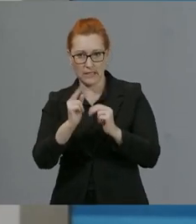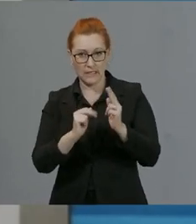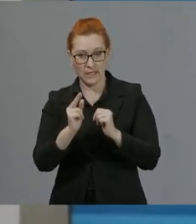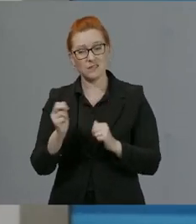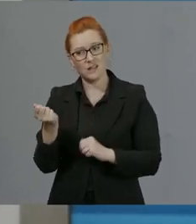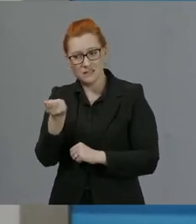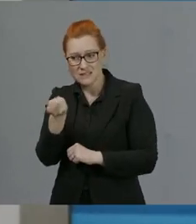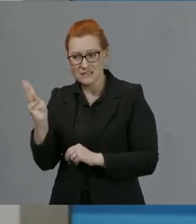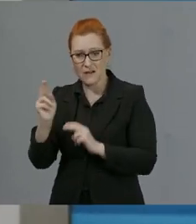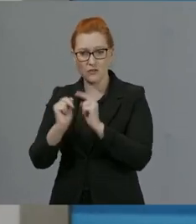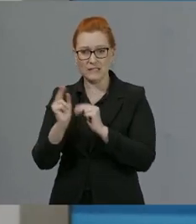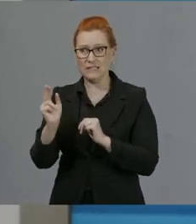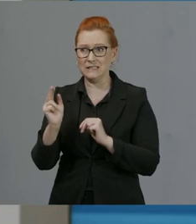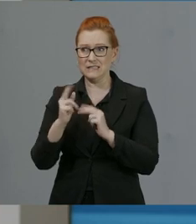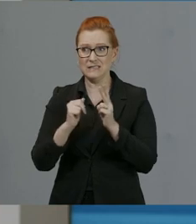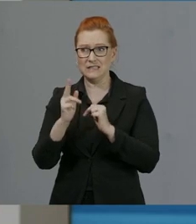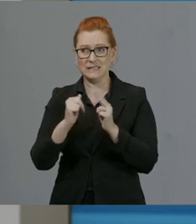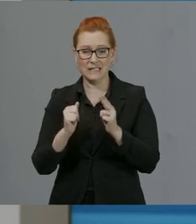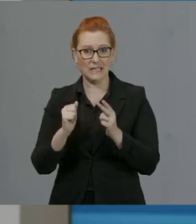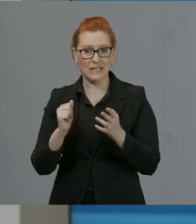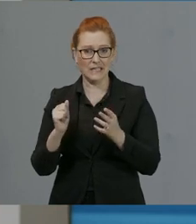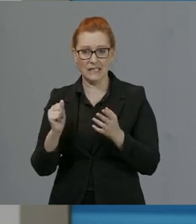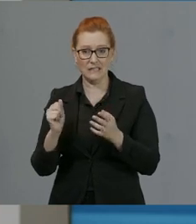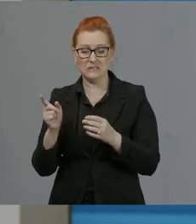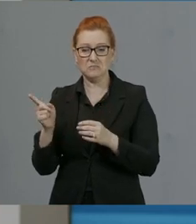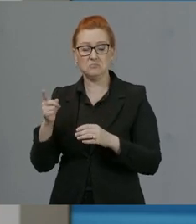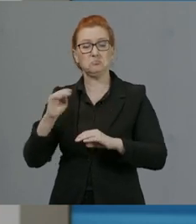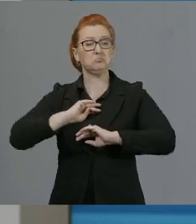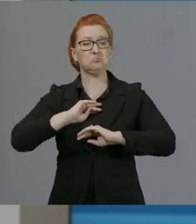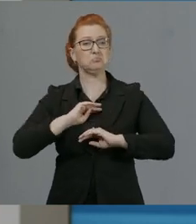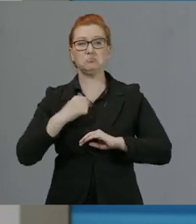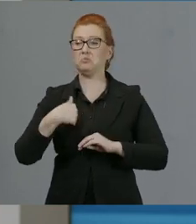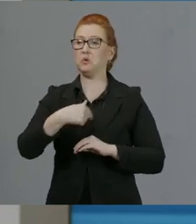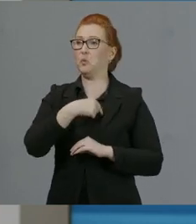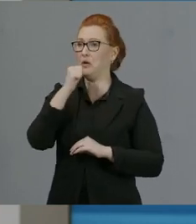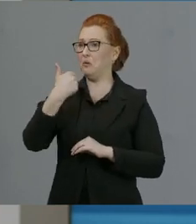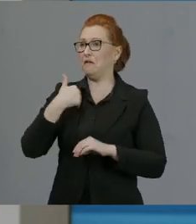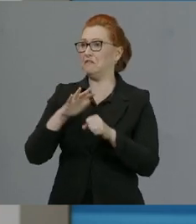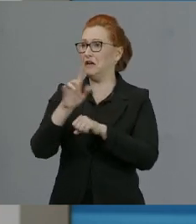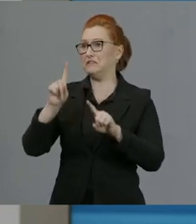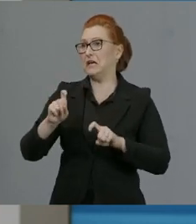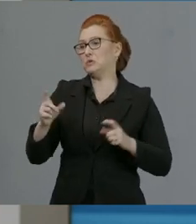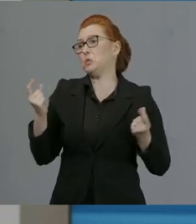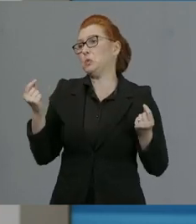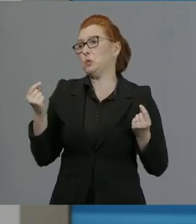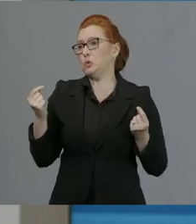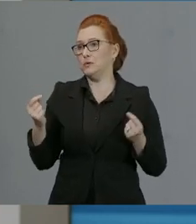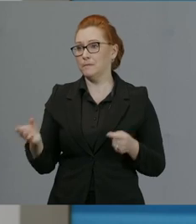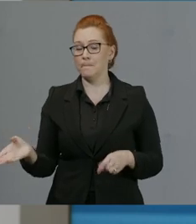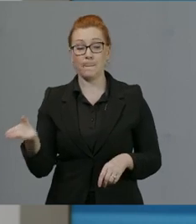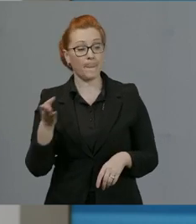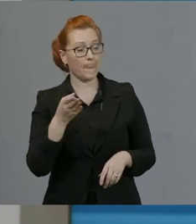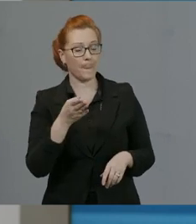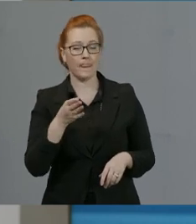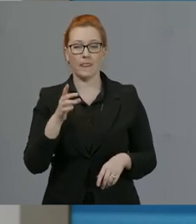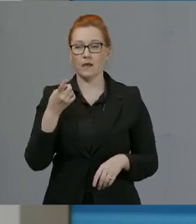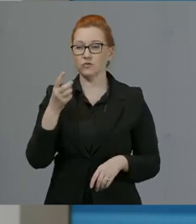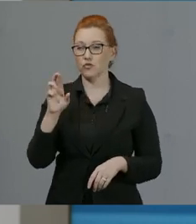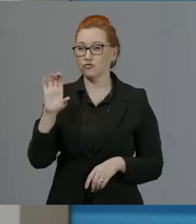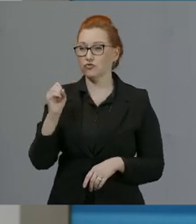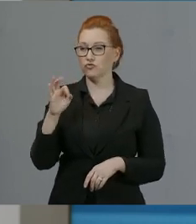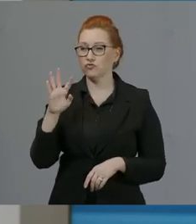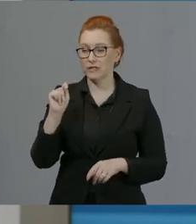facilities have said we haven't been able to get the number of tests we need for all of our staff and residents. So the strategy for our